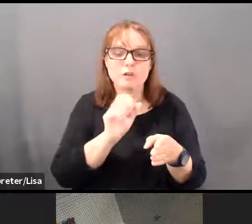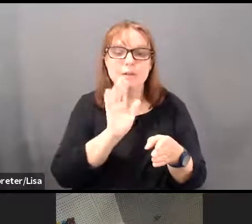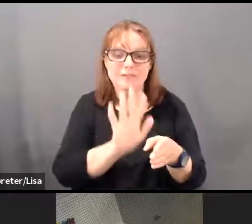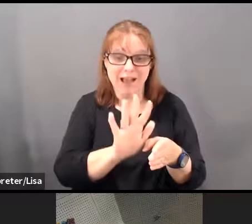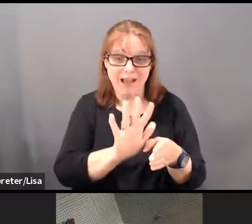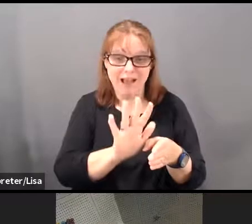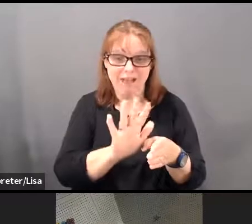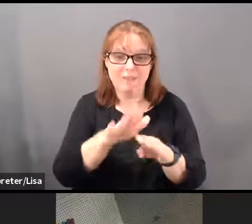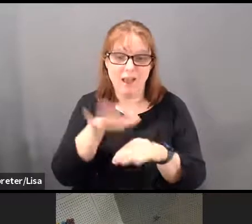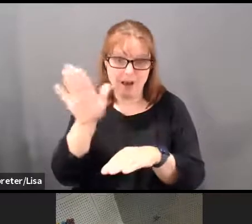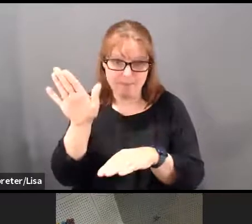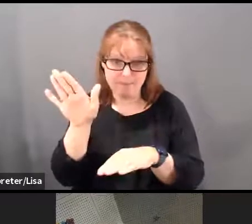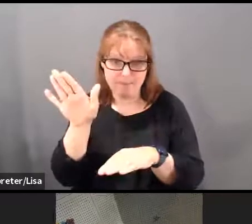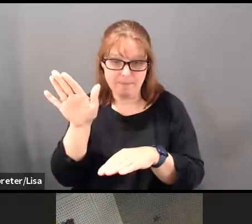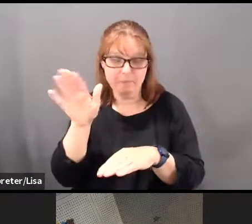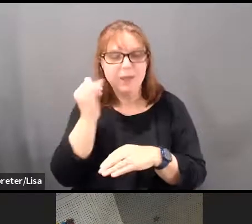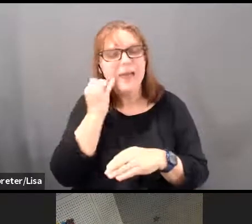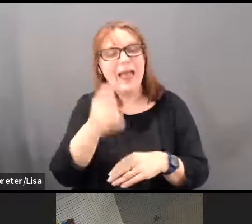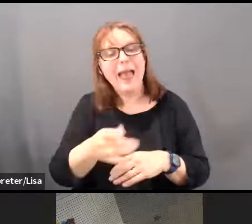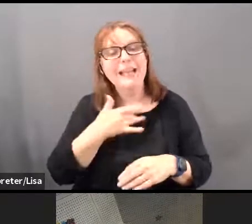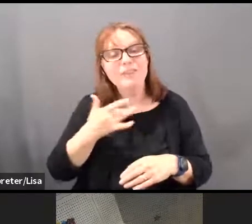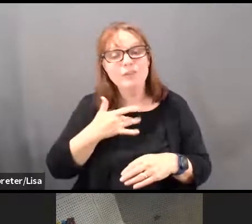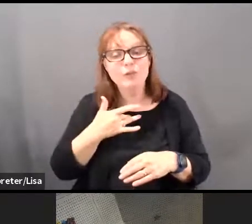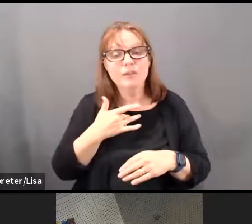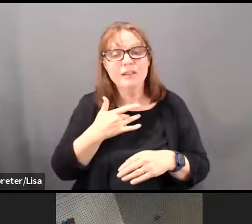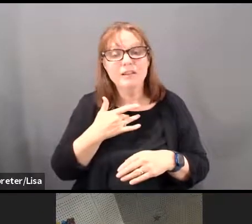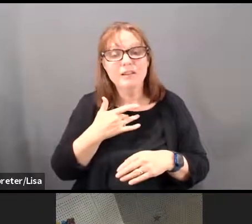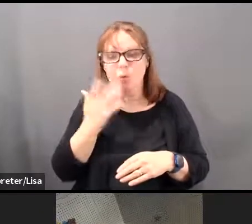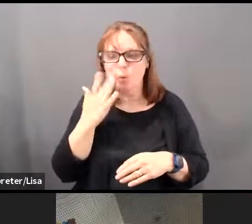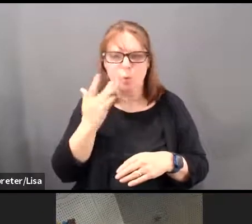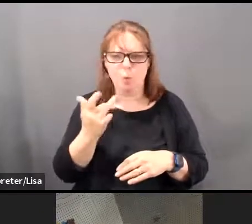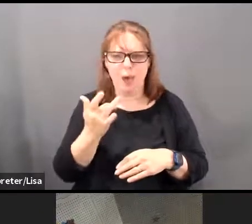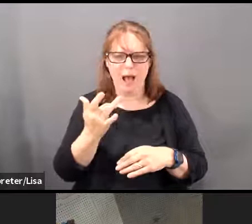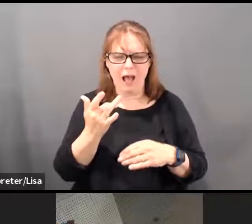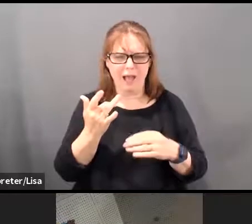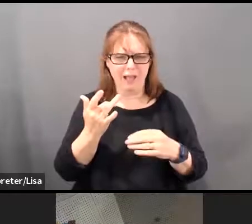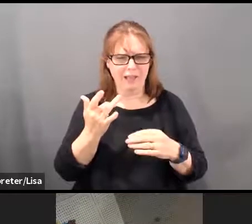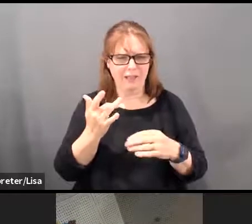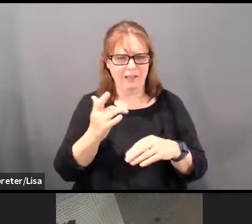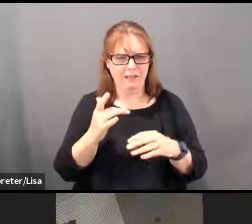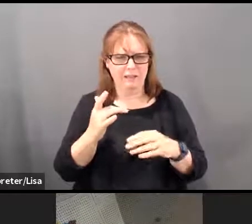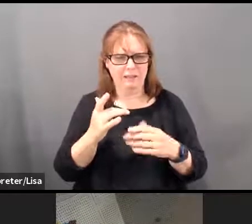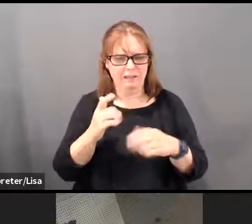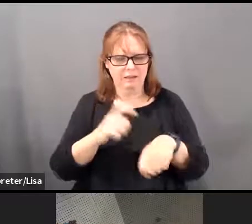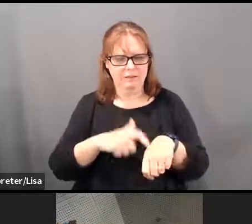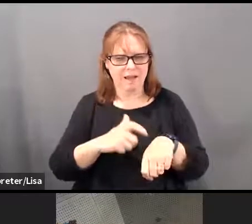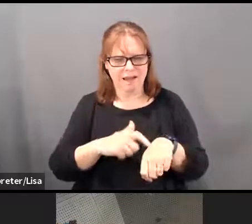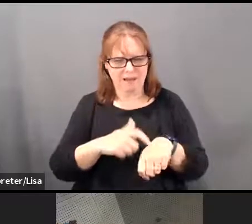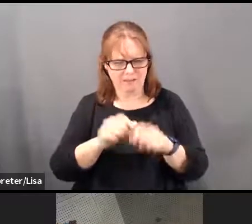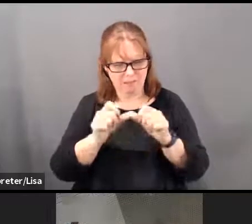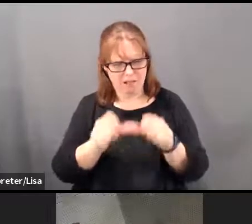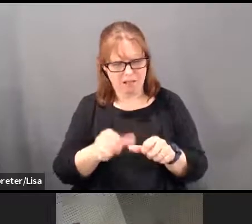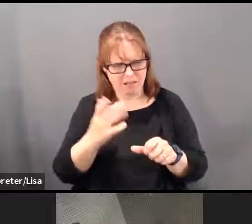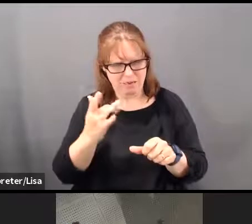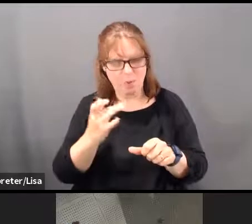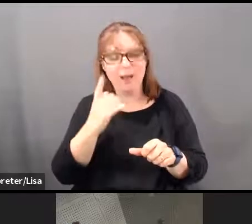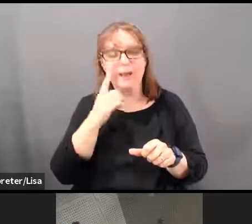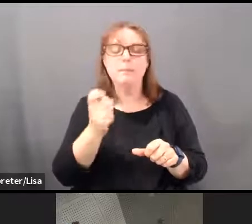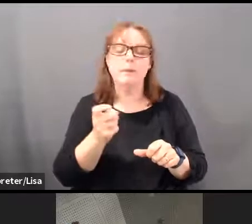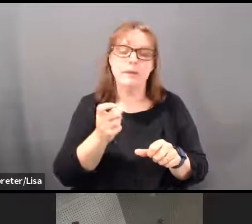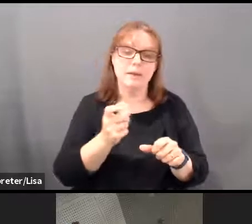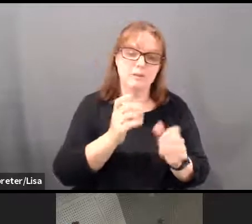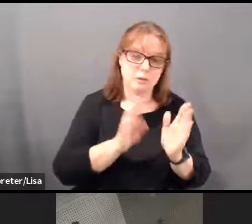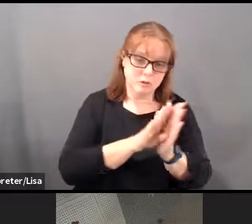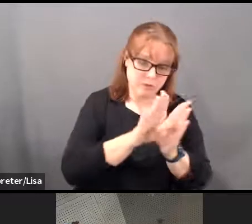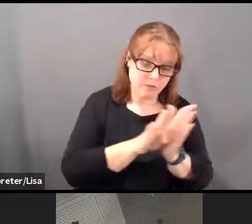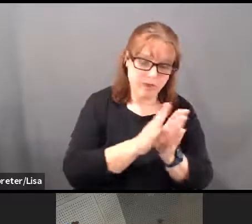And really, if you're wondering why does it take time, because you have to give the vaccine, you have to recruit patients, you have to give both vaccines, and you